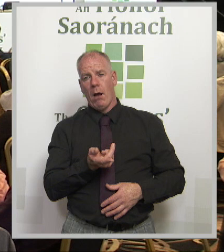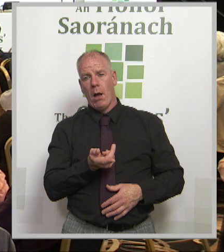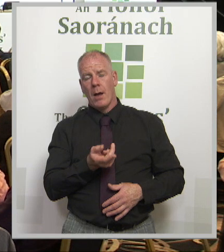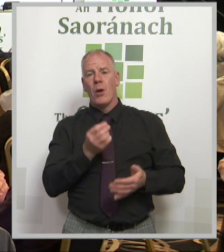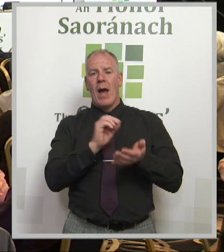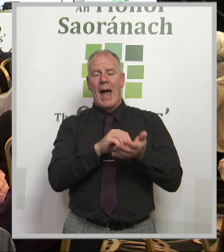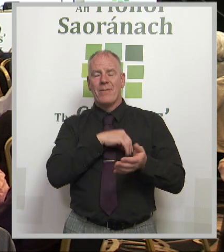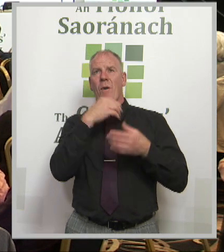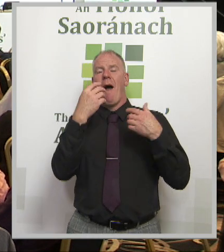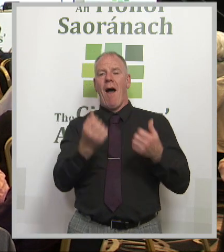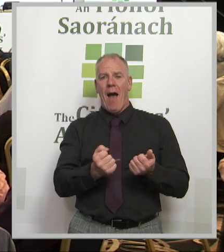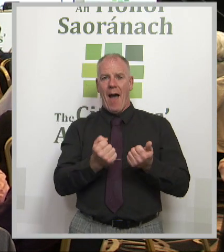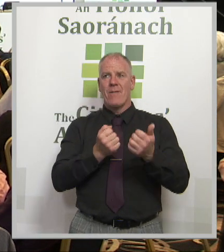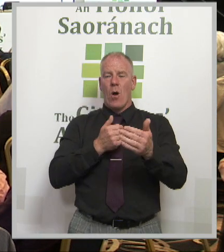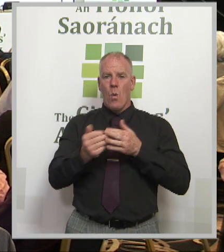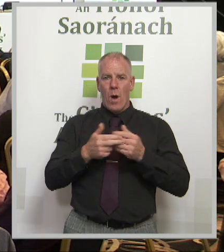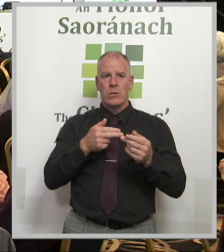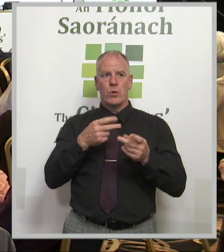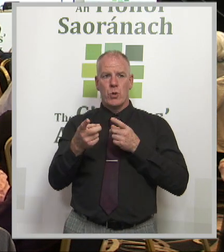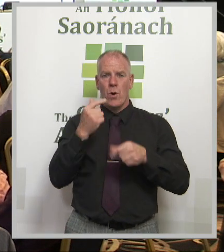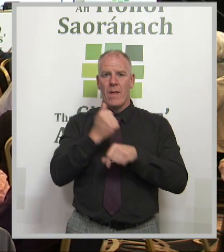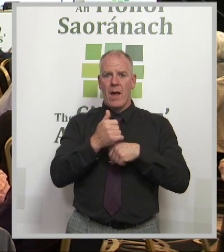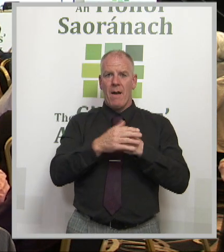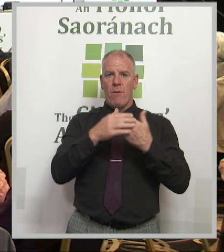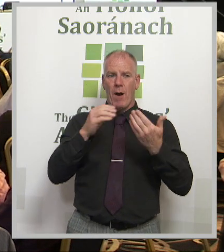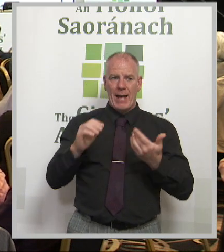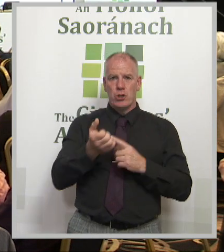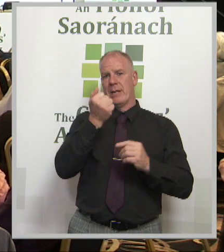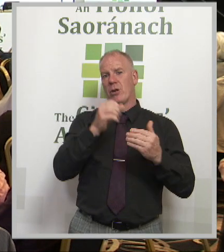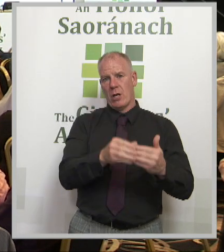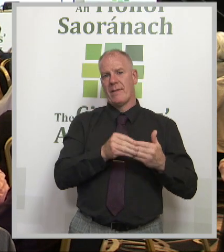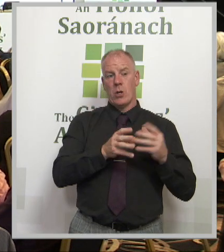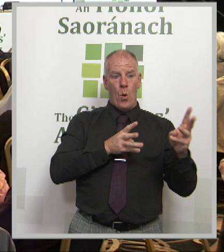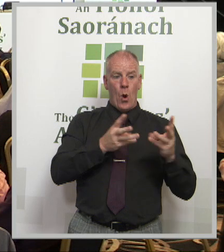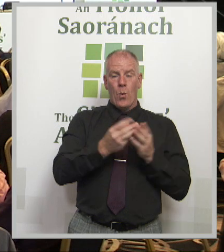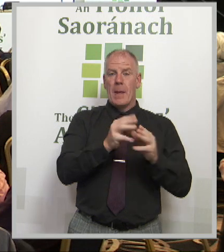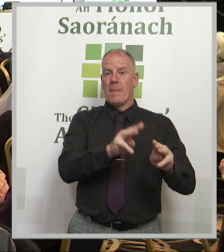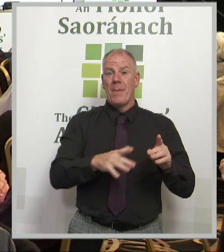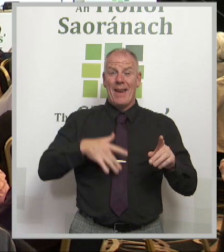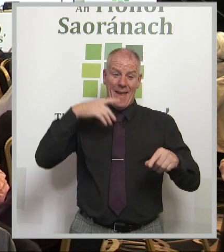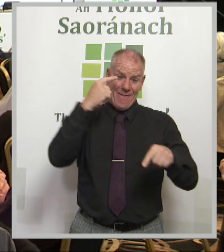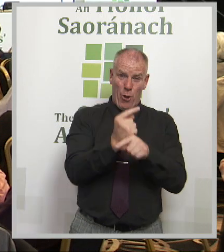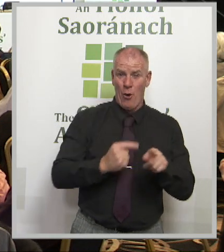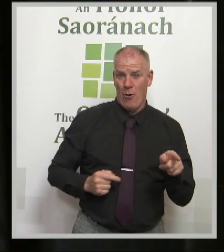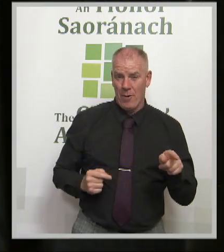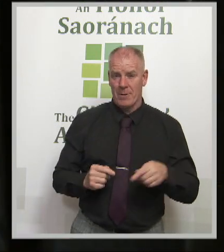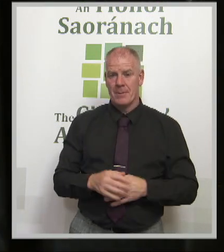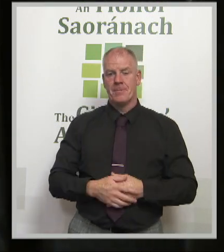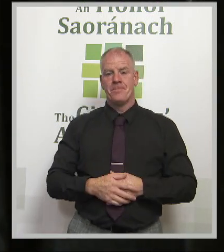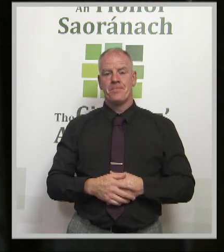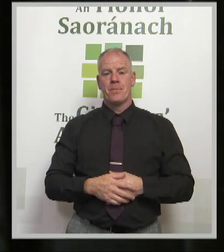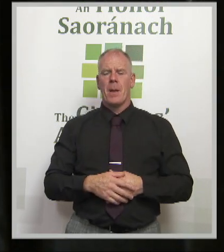have measures that actually deliver the conservation on the ground, working with the people that live in and around those areas. So